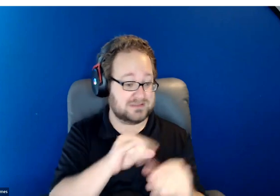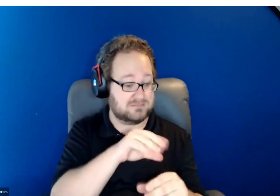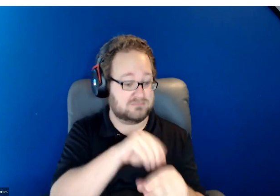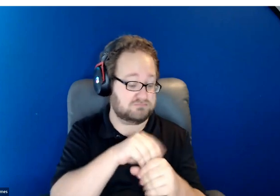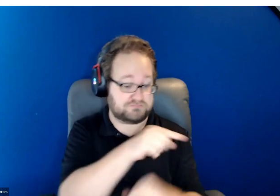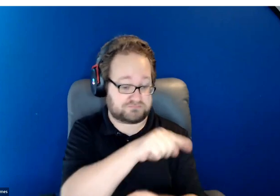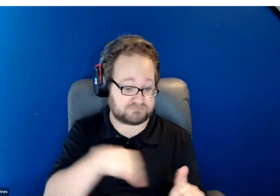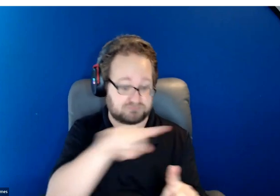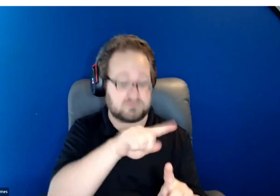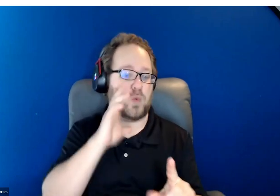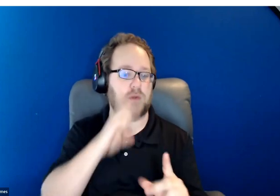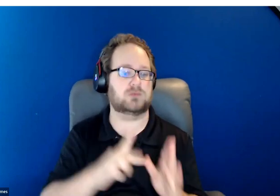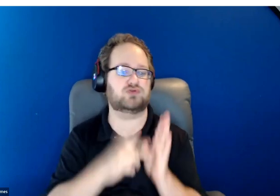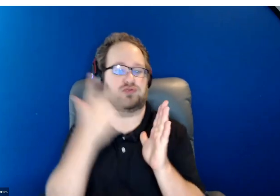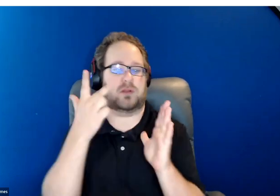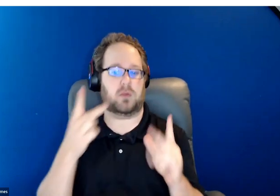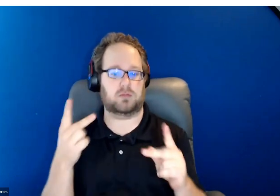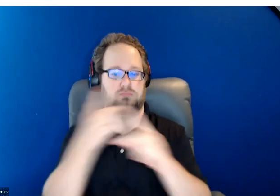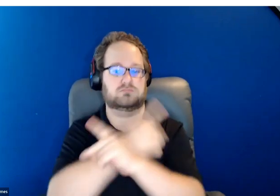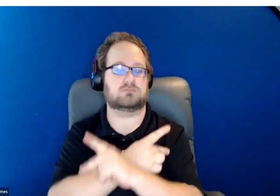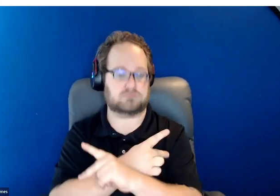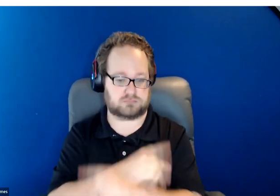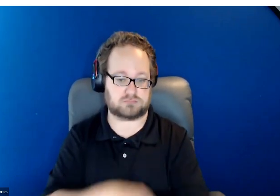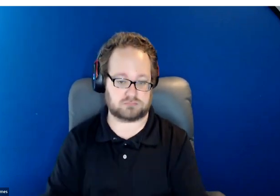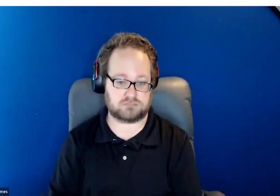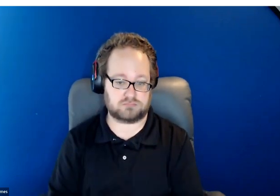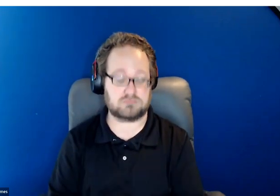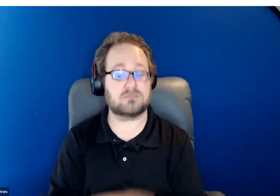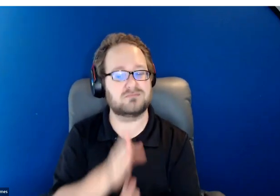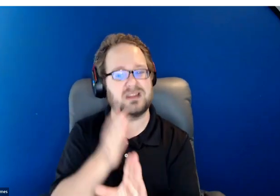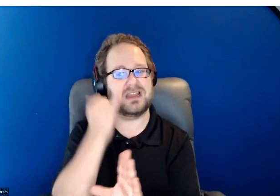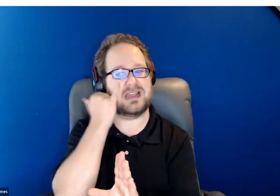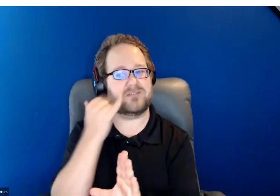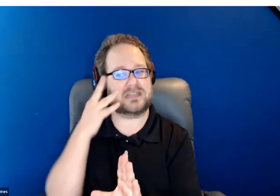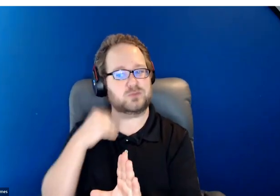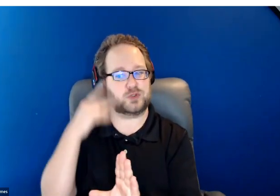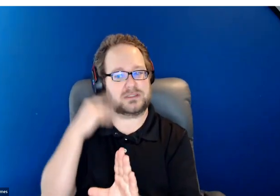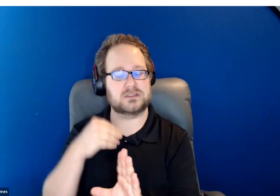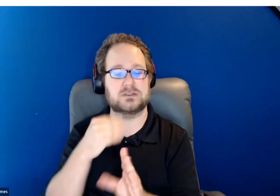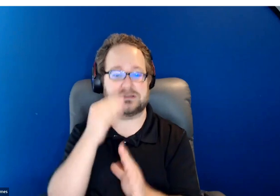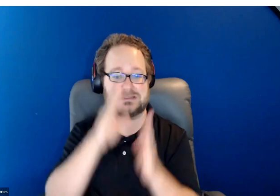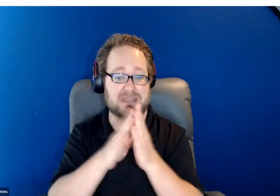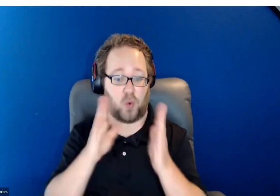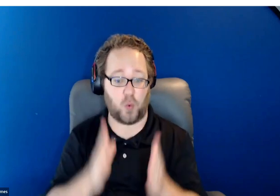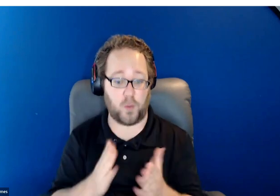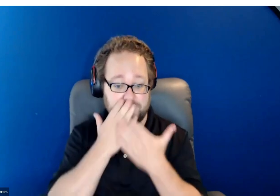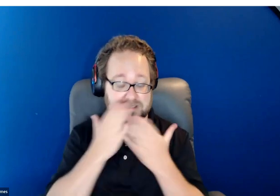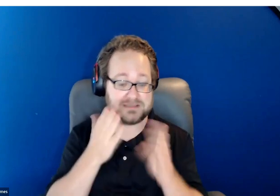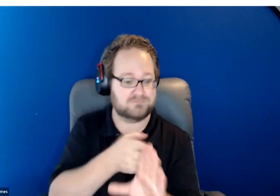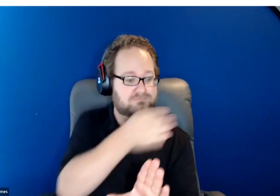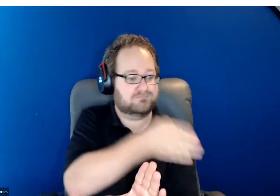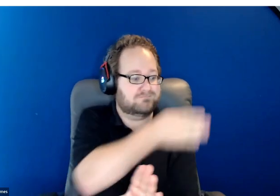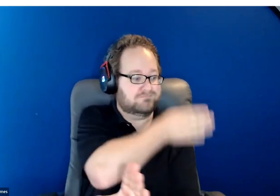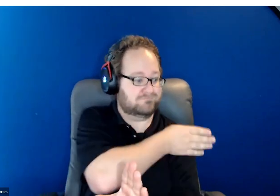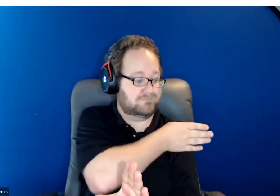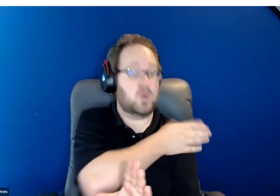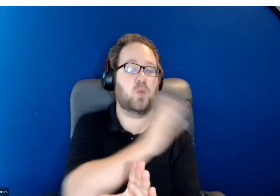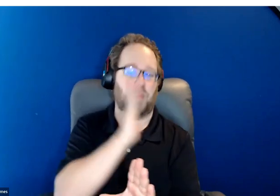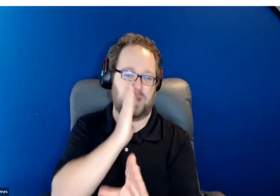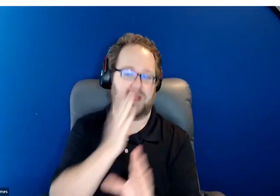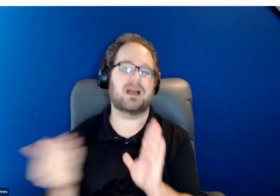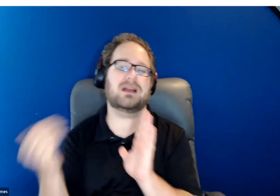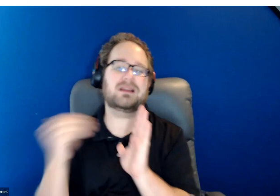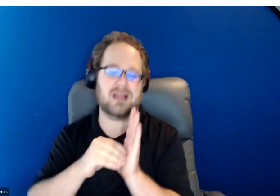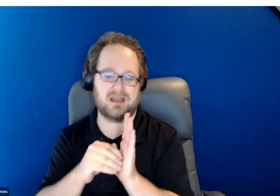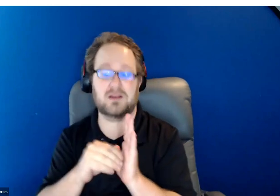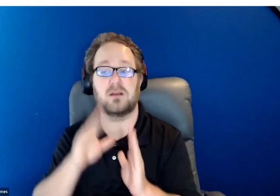have experienced homelessness at earlier points in their lives, we are hearing of growing numbers of individuals experiencing homelessness